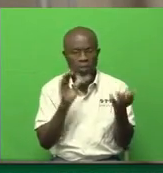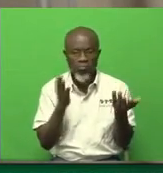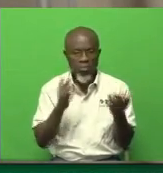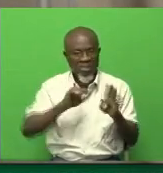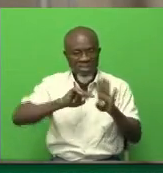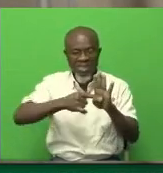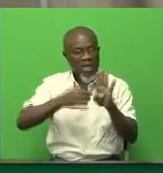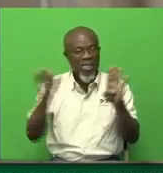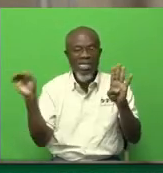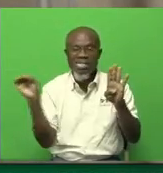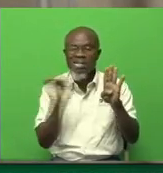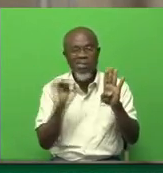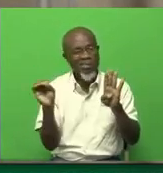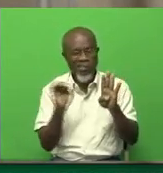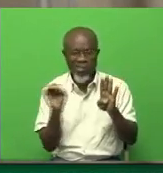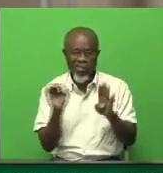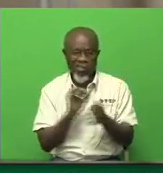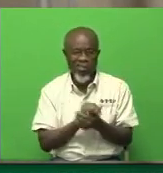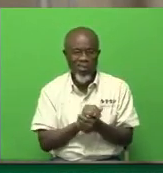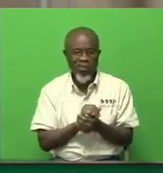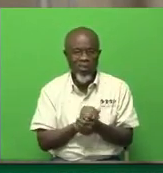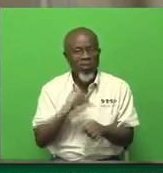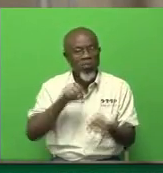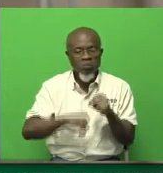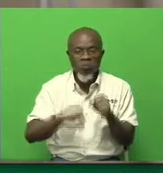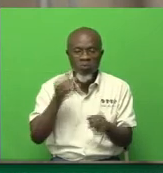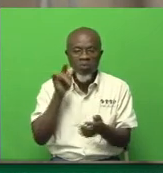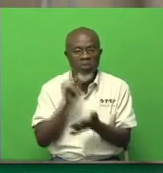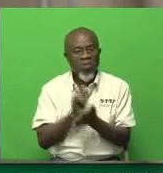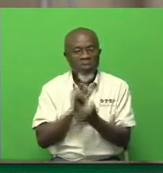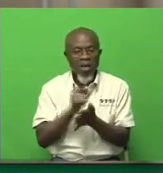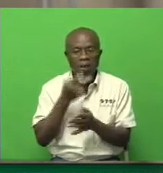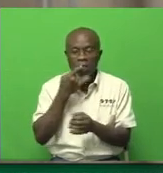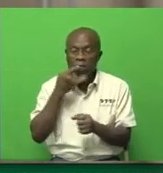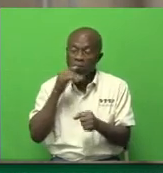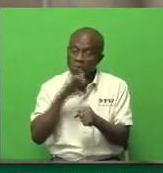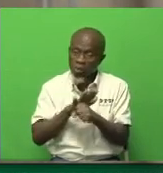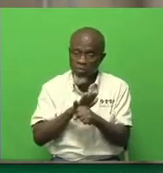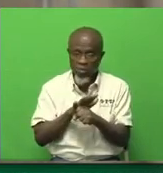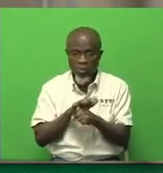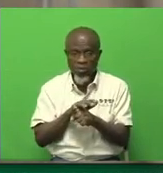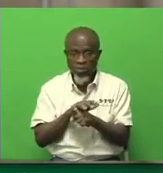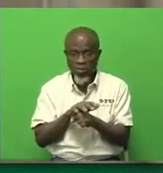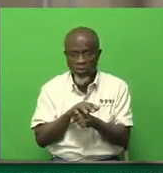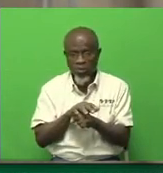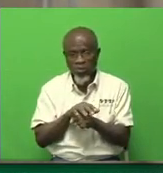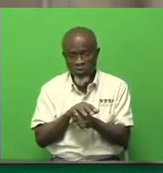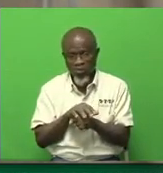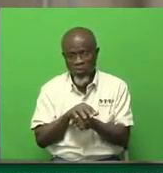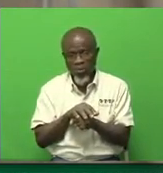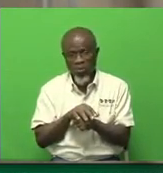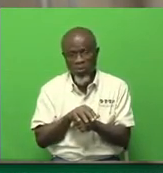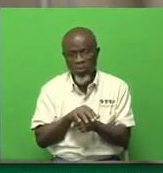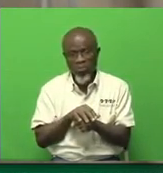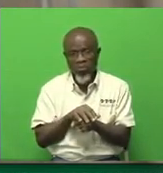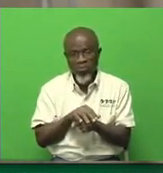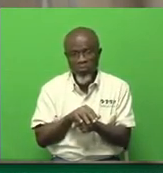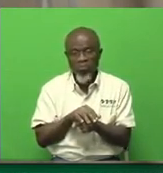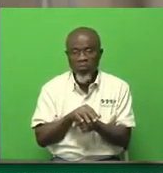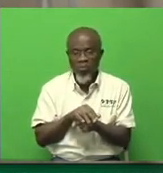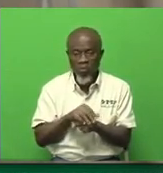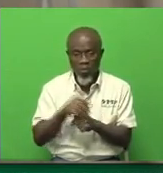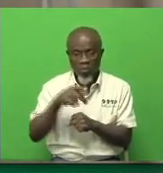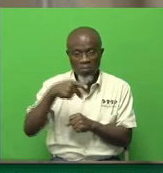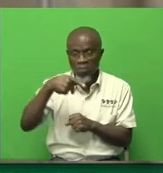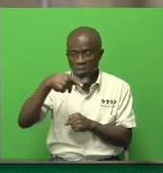therefore that promise and the leader of the opposition told us p m promises never materialize the